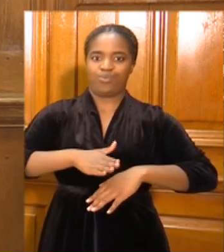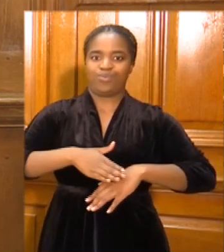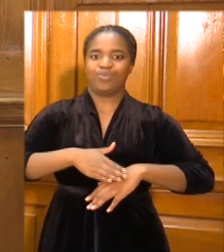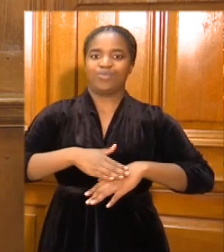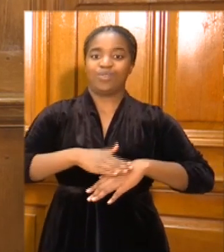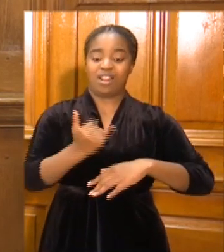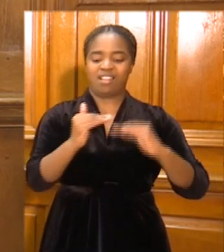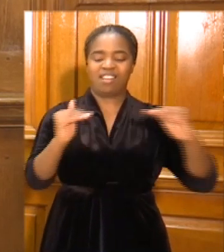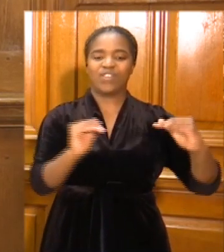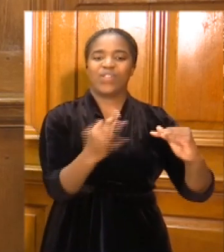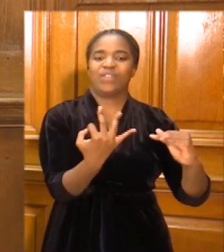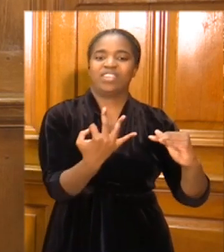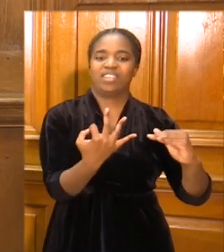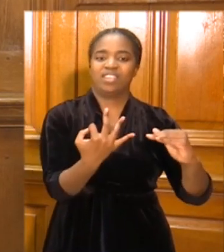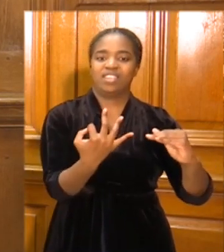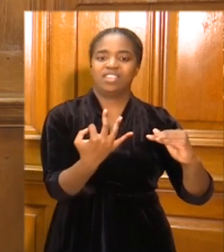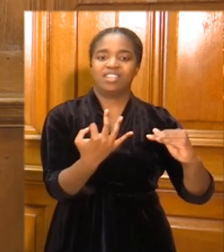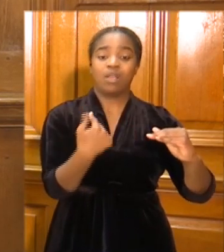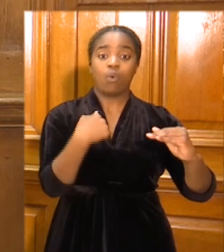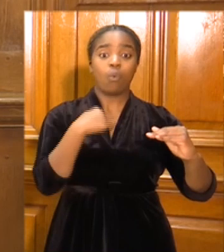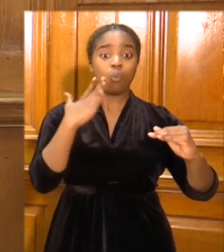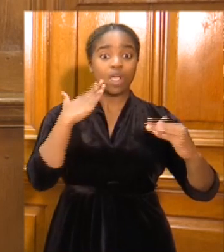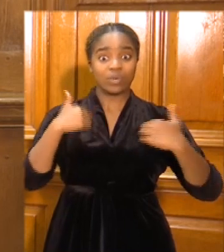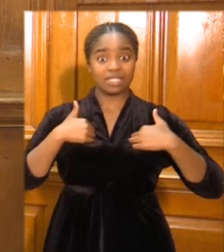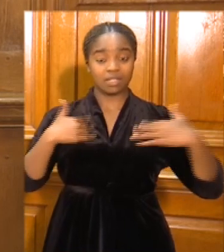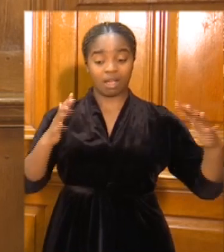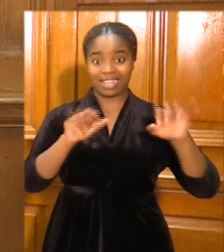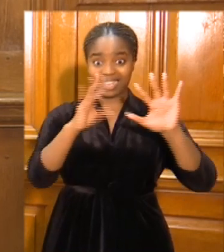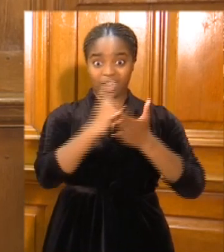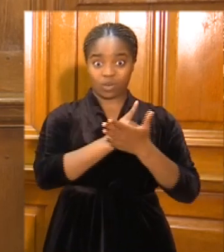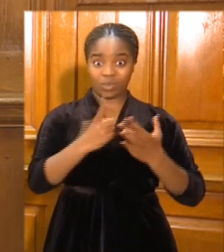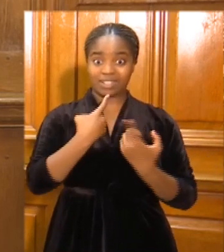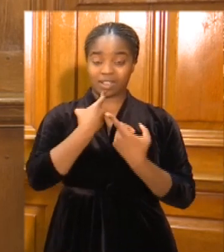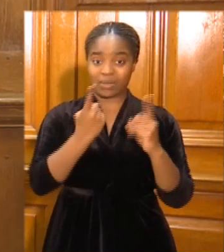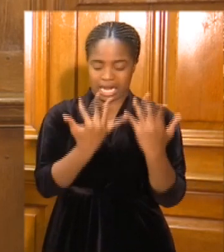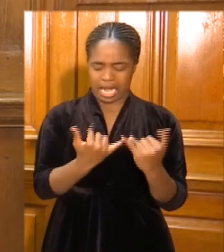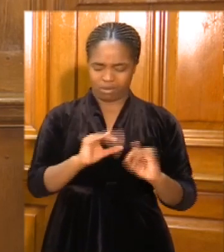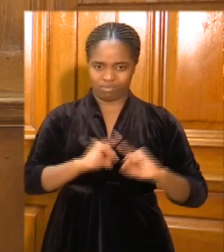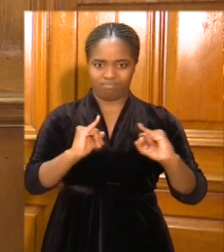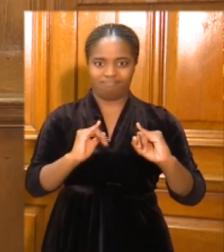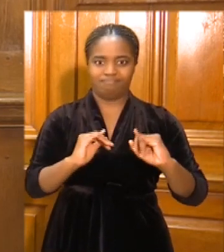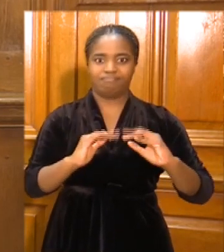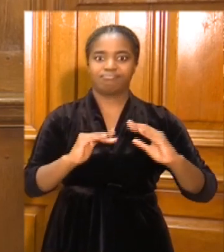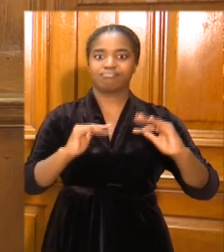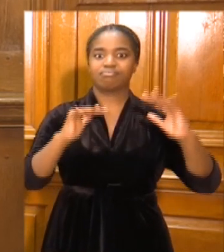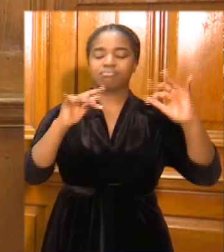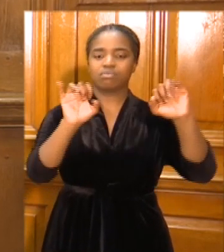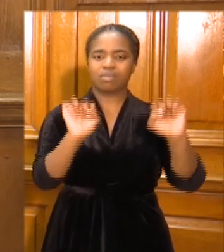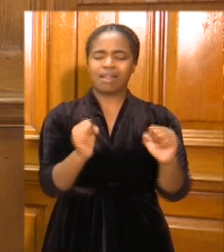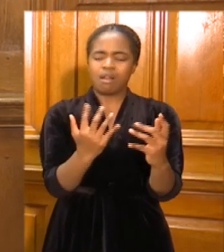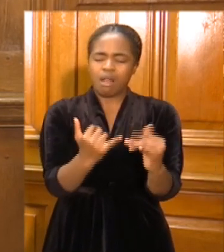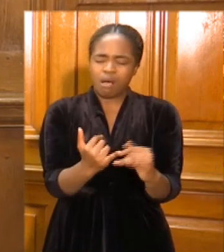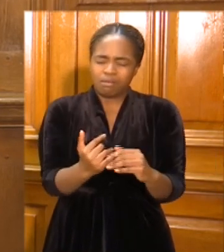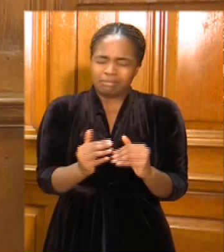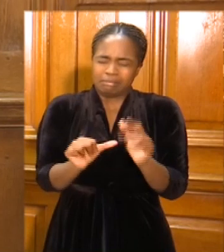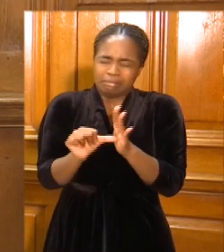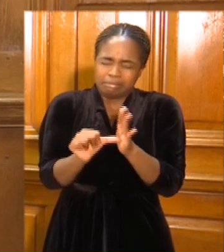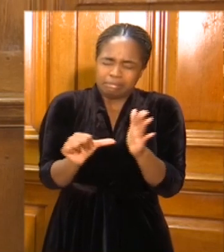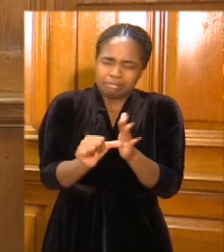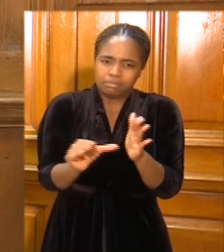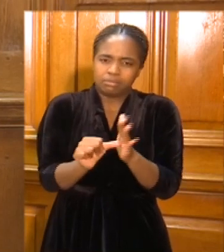has been since the start of the outbreak in our country. Now is the time when we must intensify